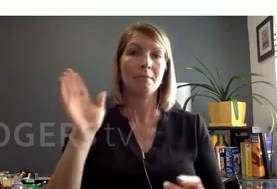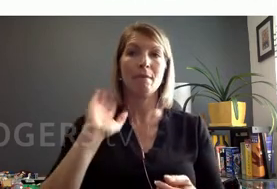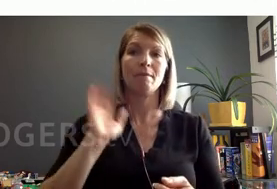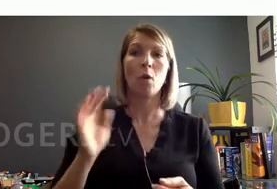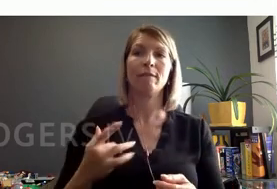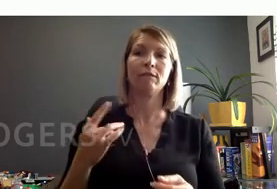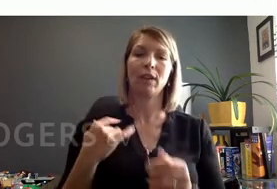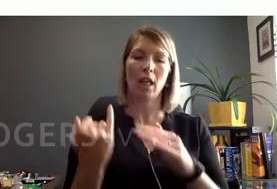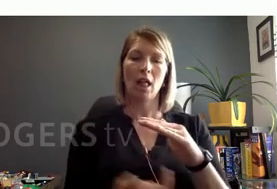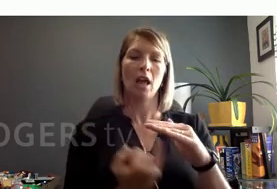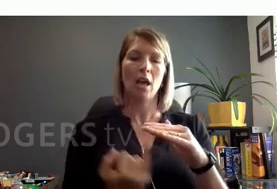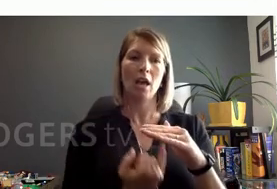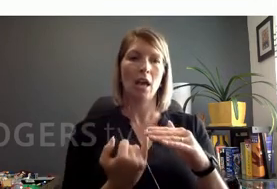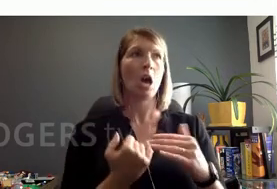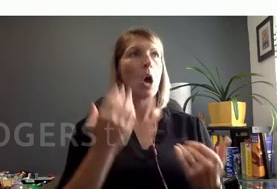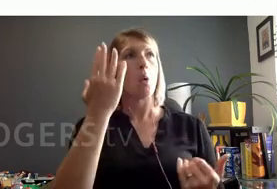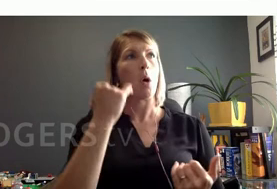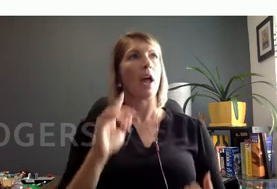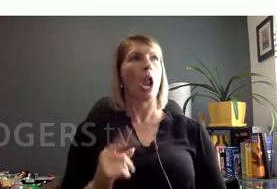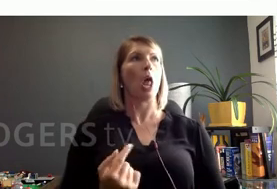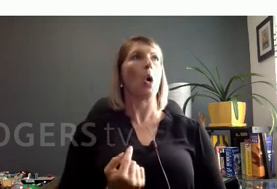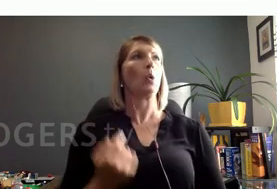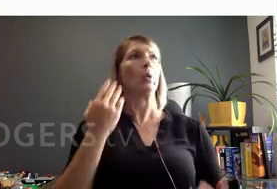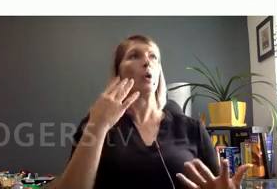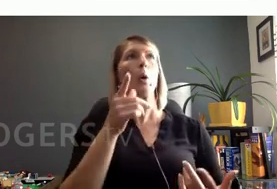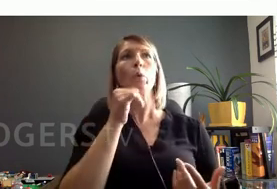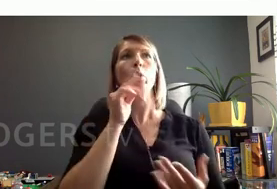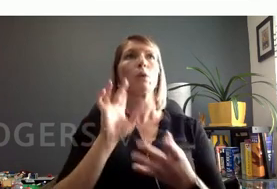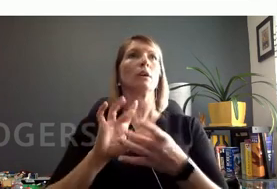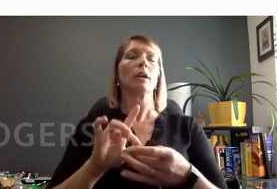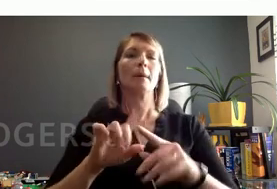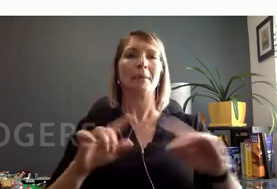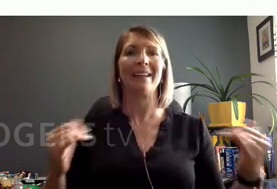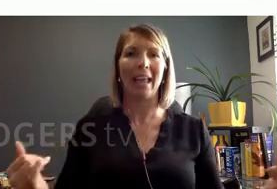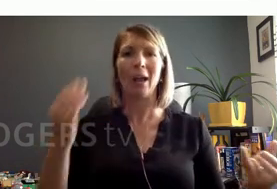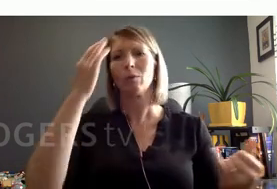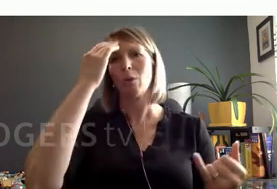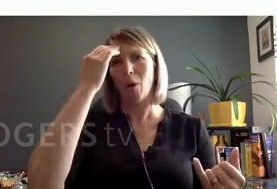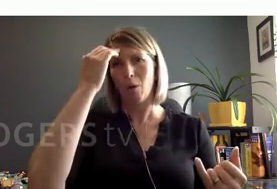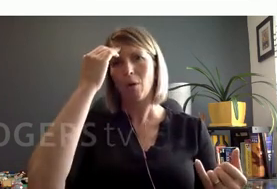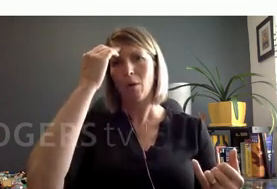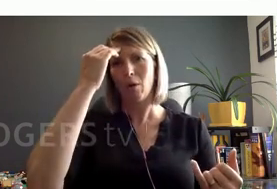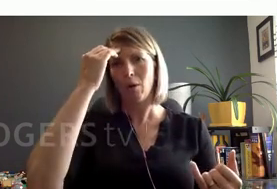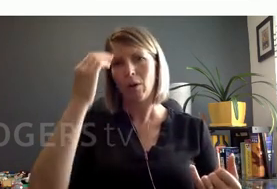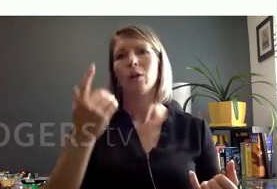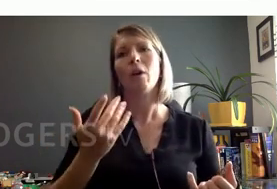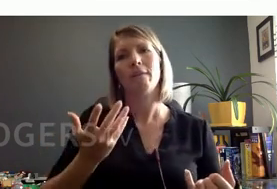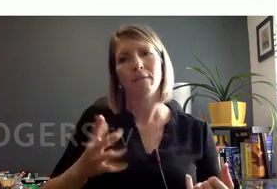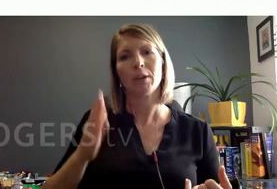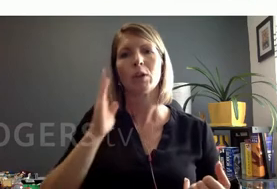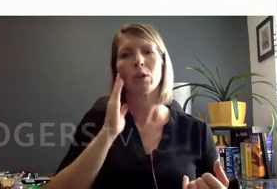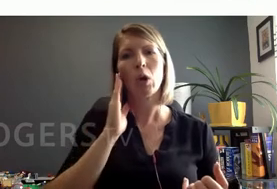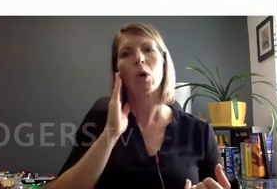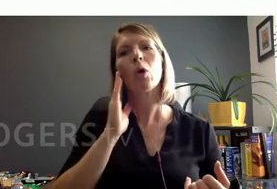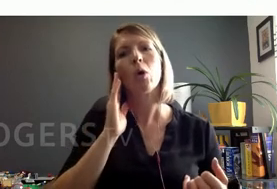didn't really know too many people. So all of those things kind of combined together to be able to create this wonderful,